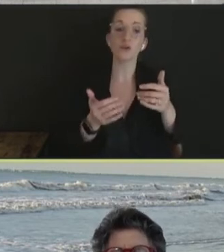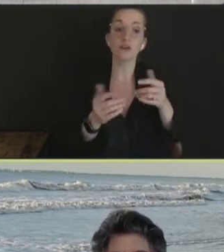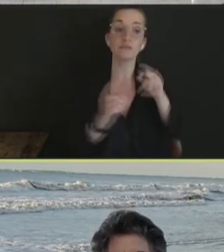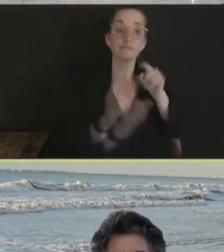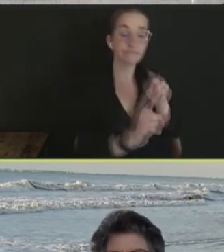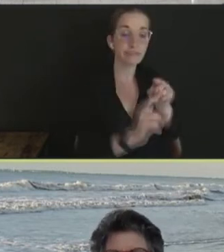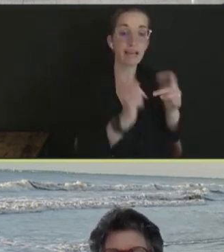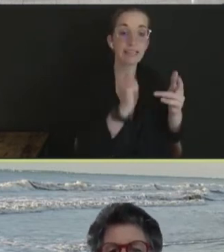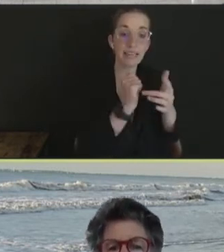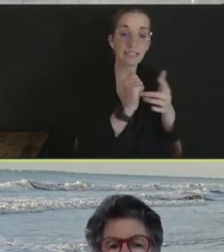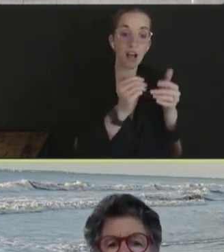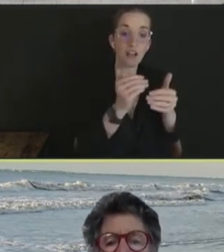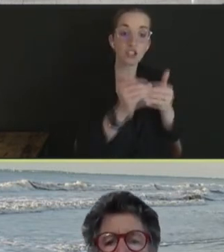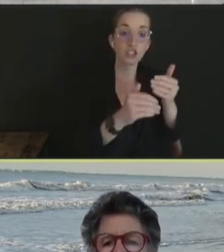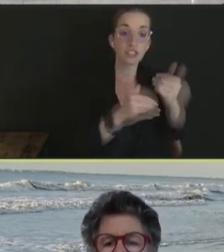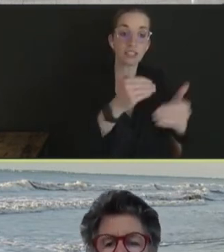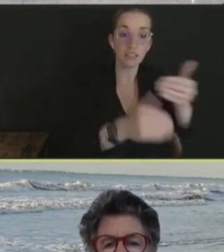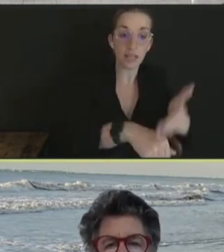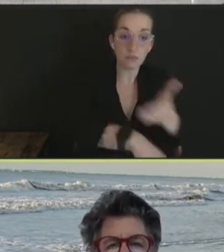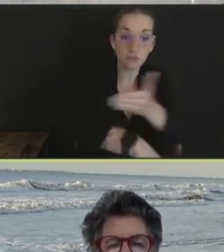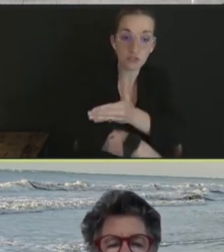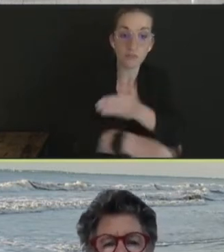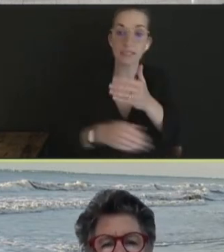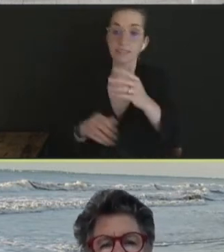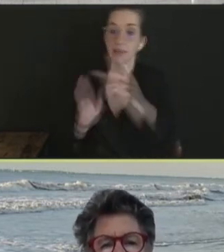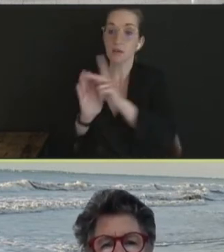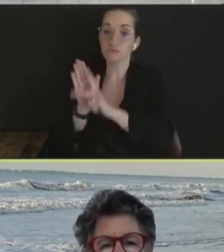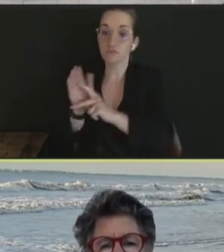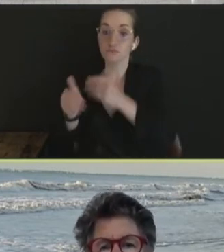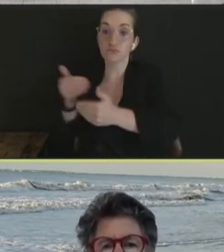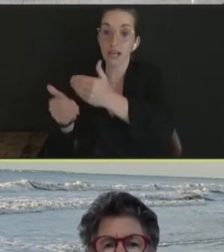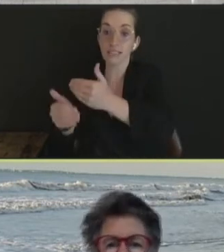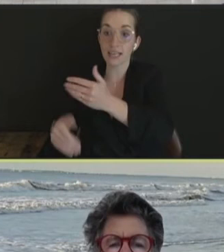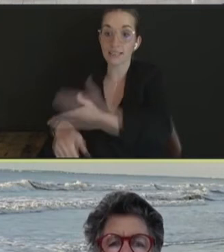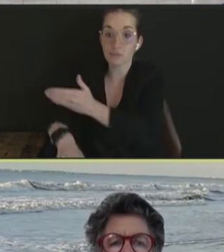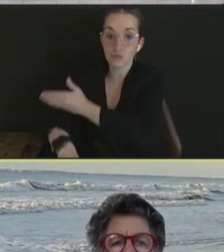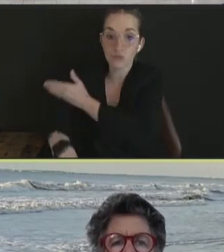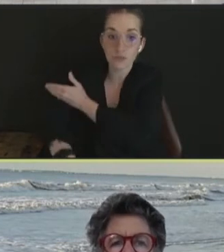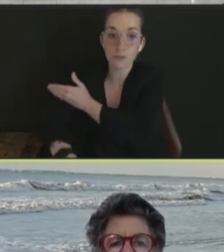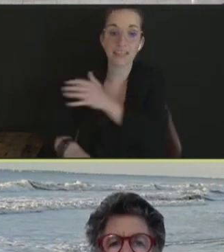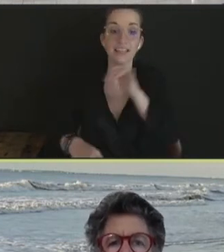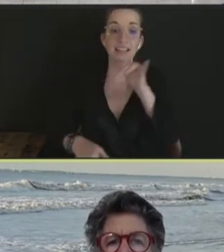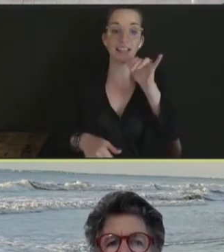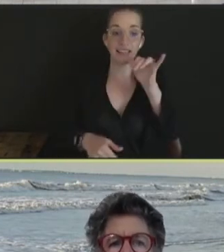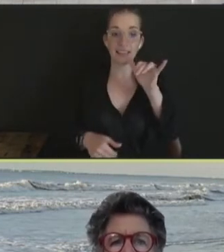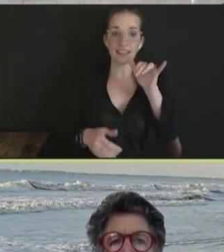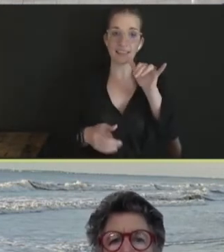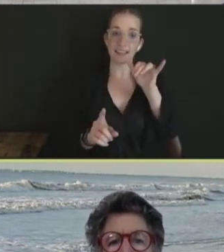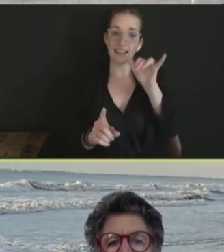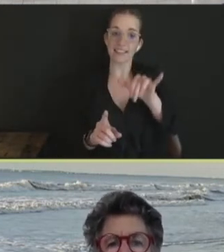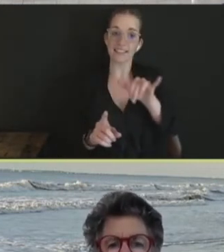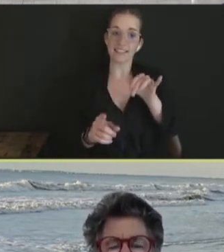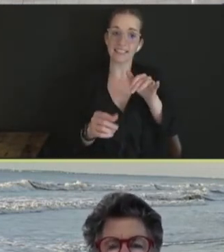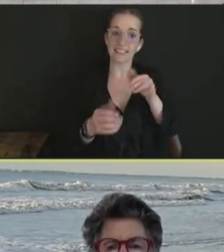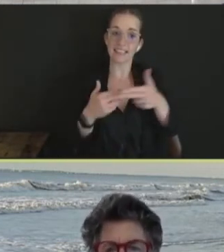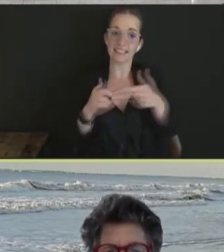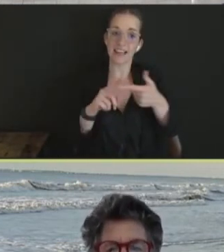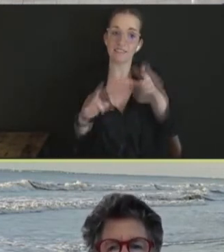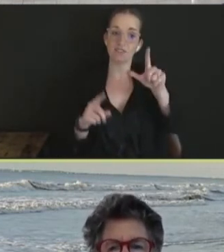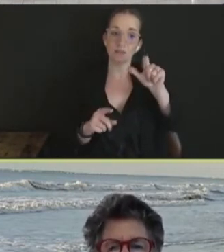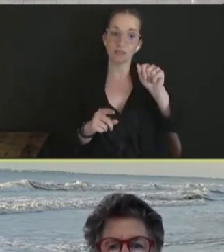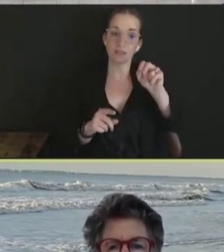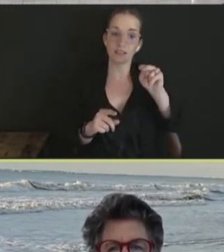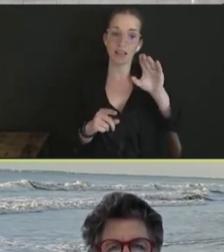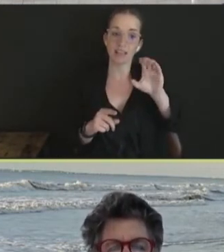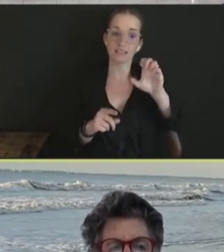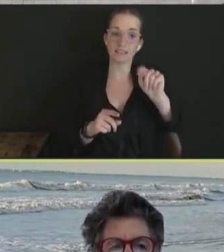improvements and process improvements. And this is a slide from a Lancet piece that could actually help you move forward quickly